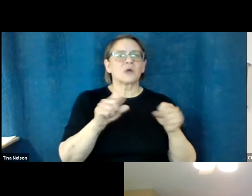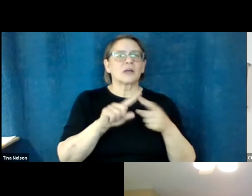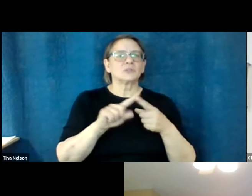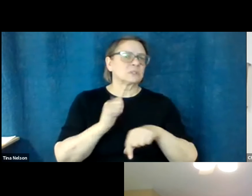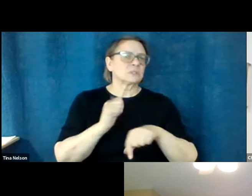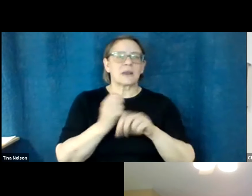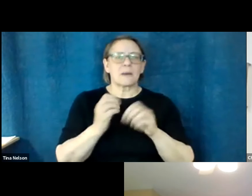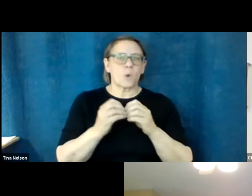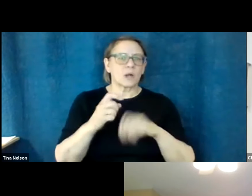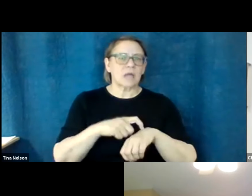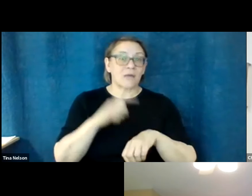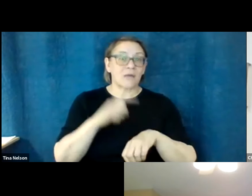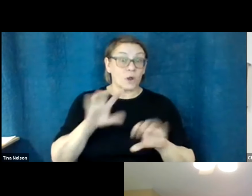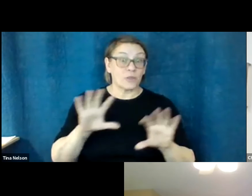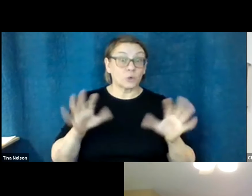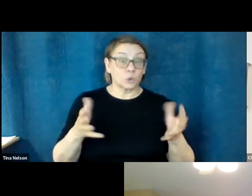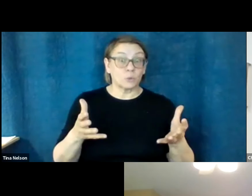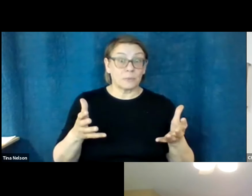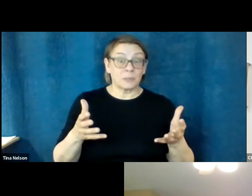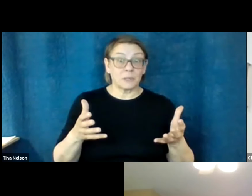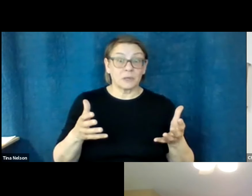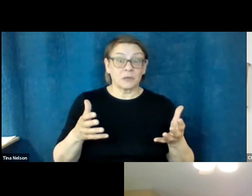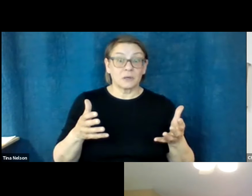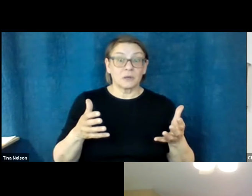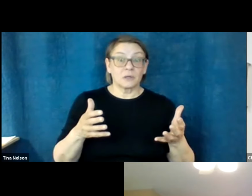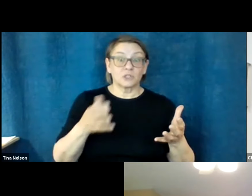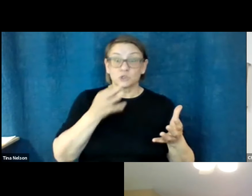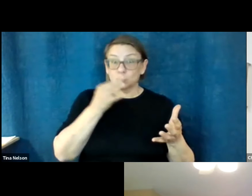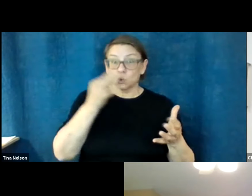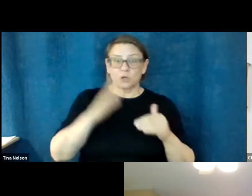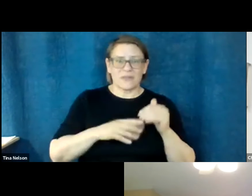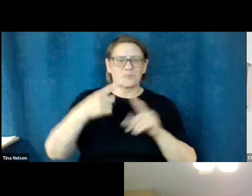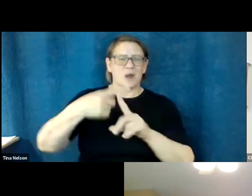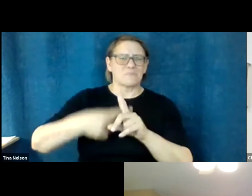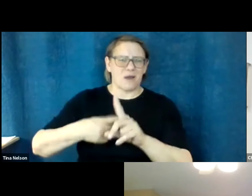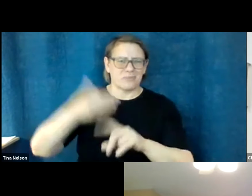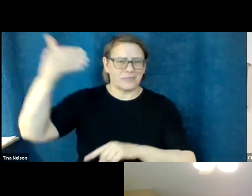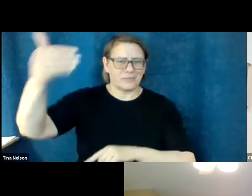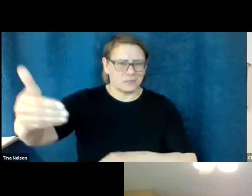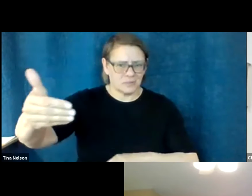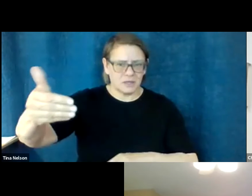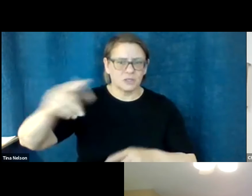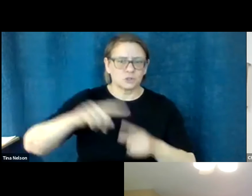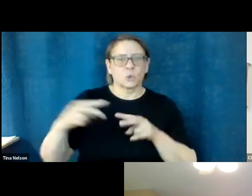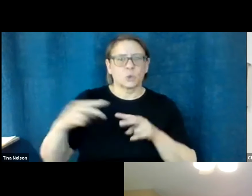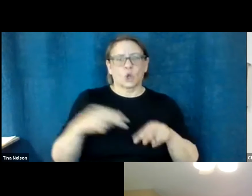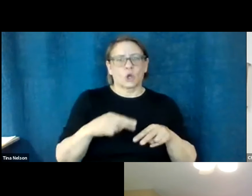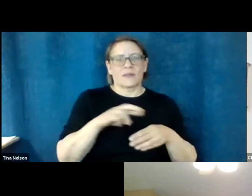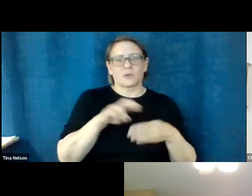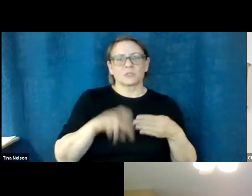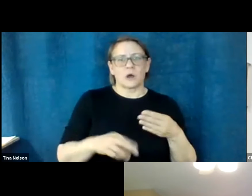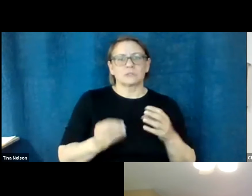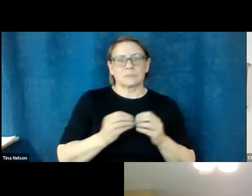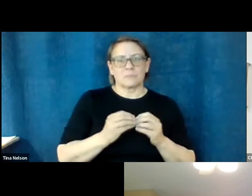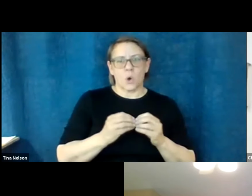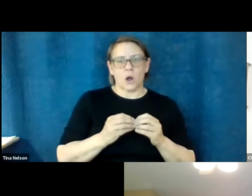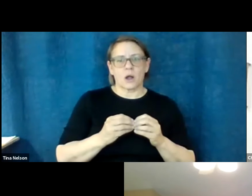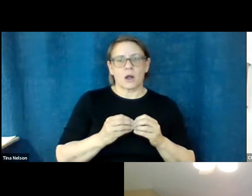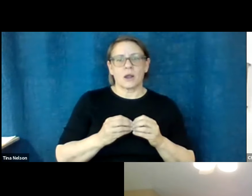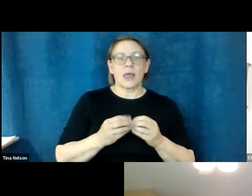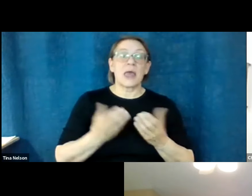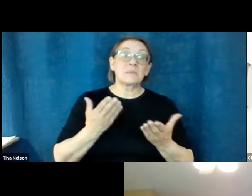more time for the group, um, sooner than a month from now to, to look at the results some more and potentially